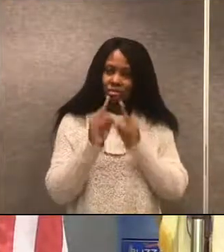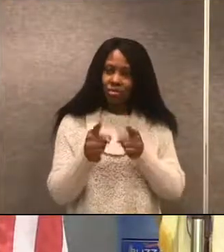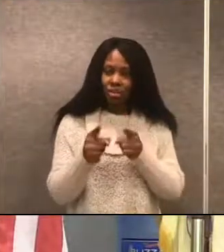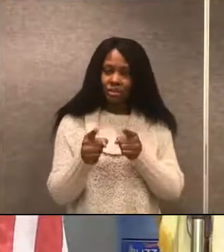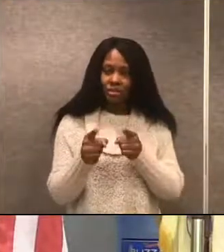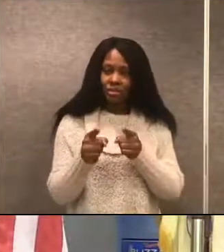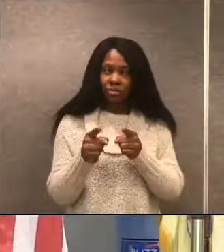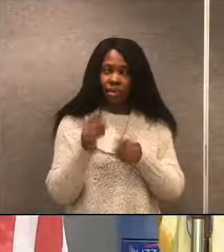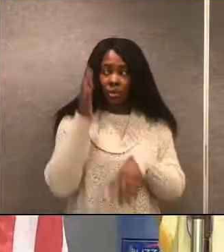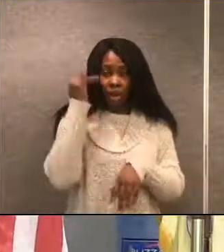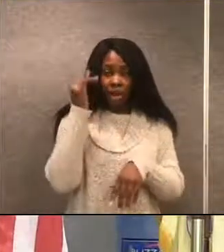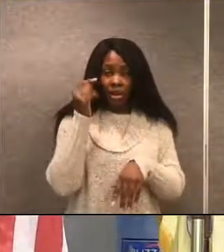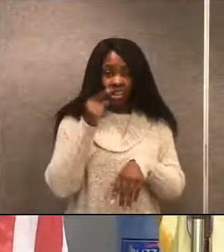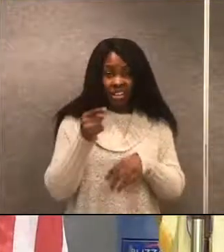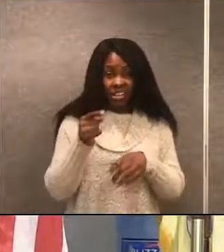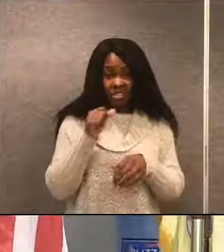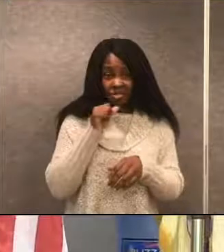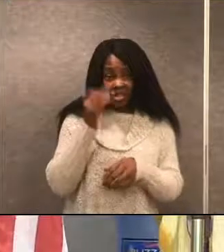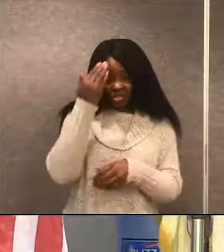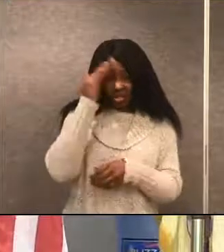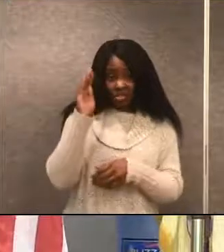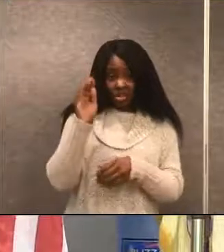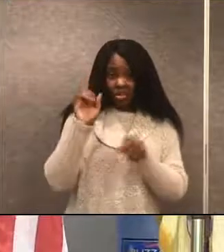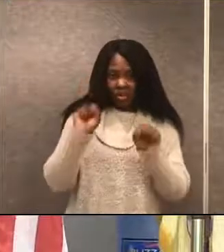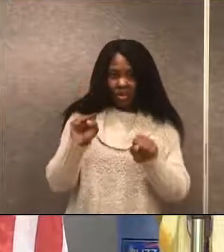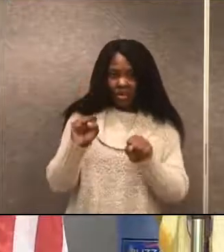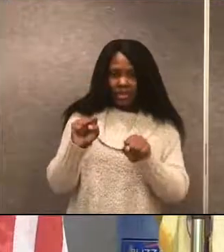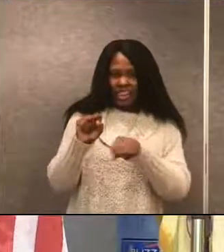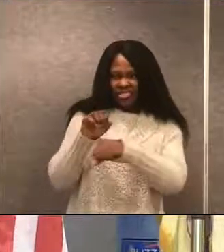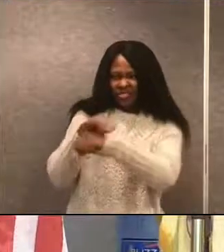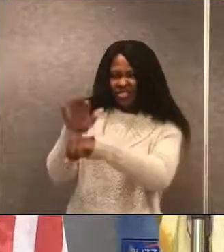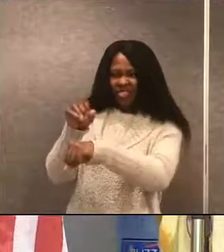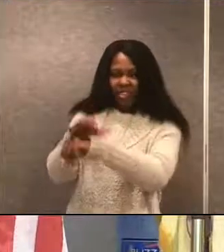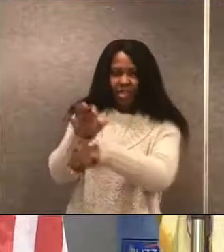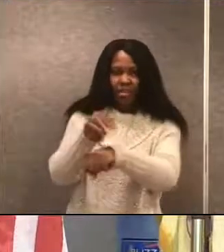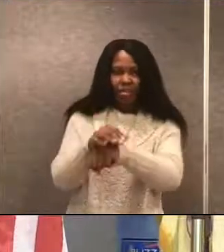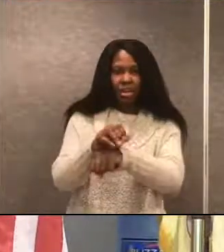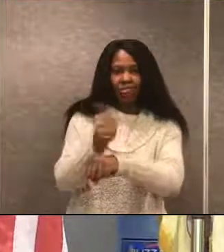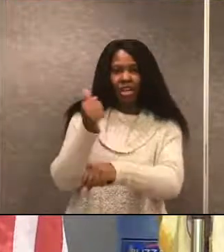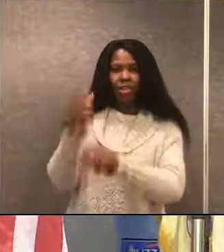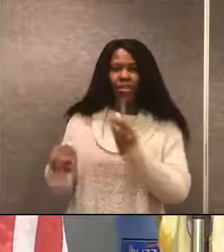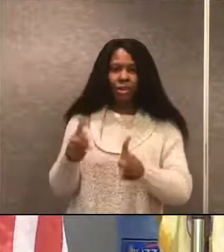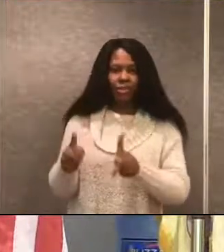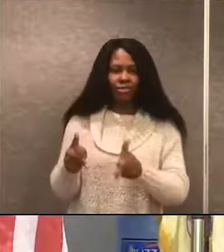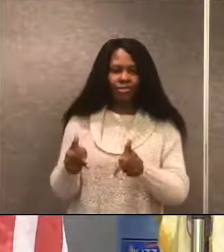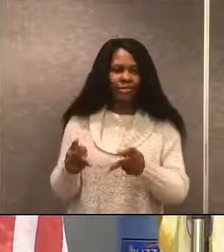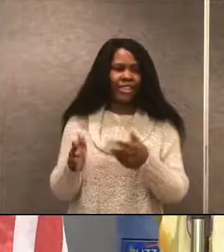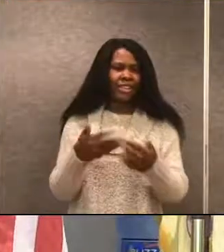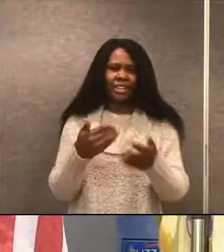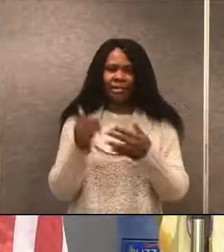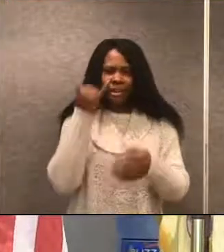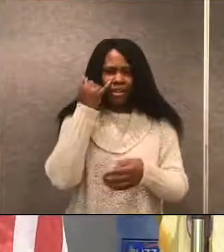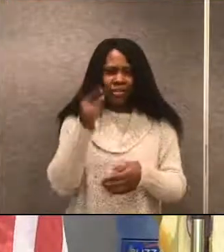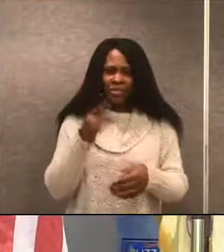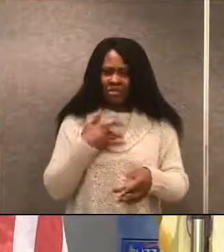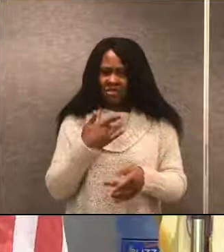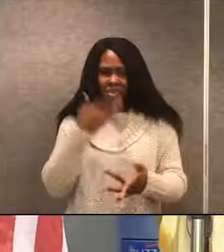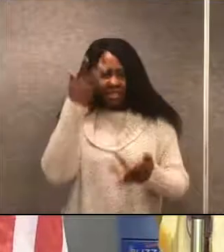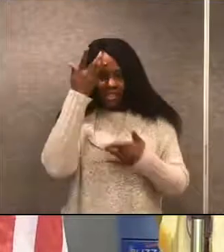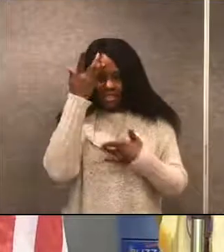because what you don't know can still affect everybody else. Whether or not, again, you're symptomatic or if